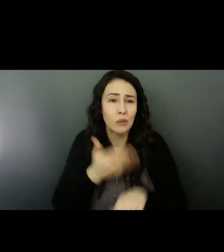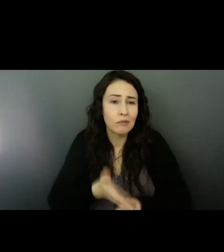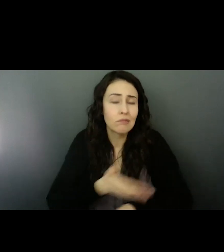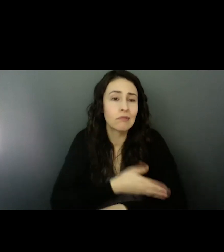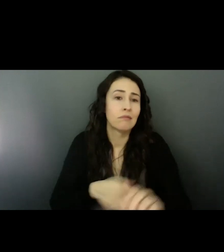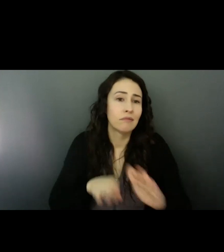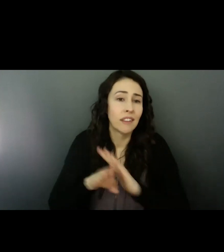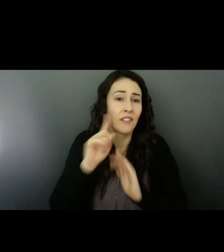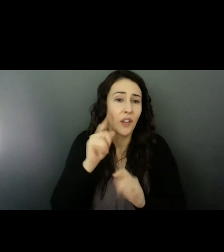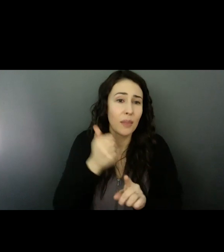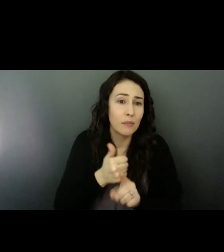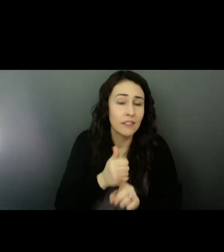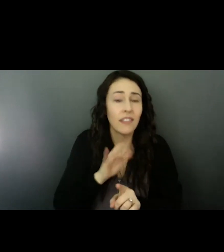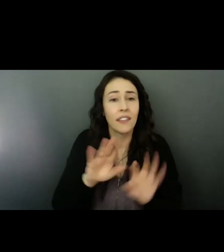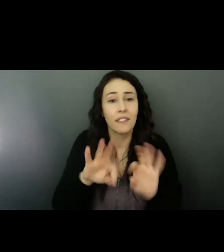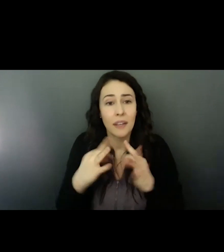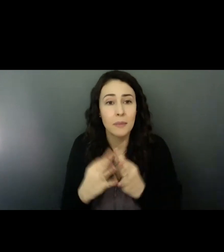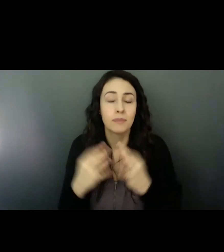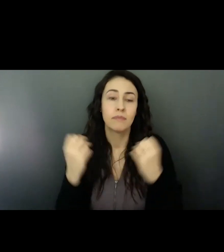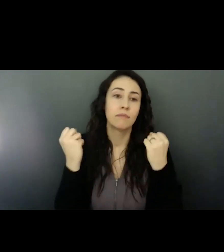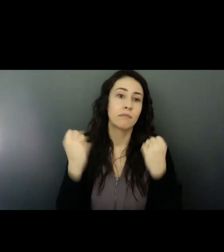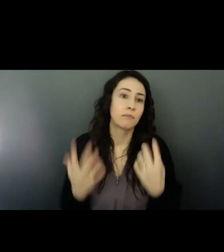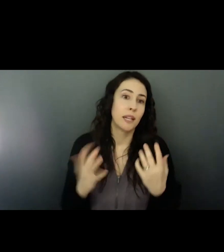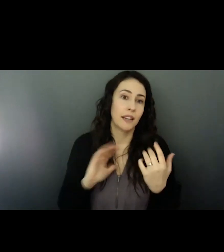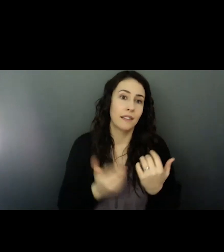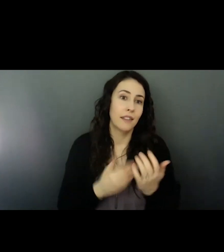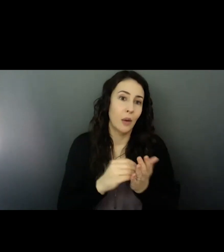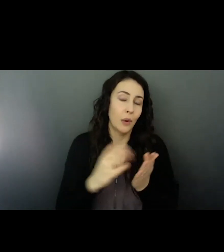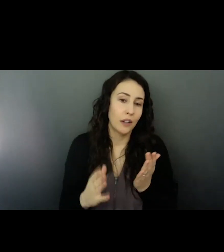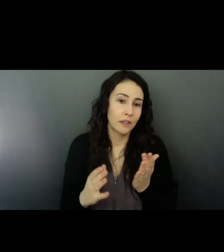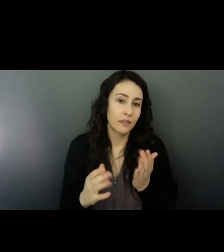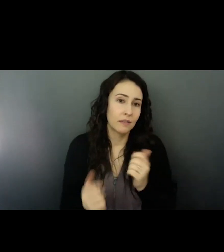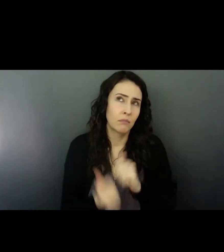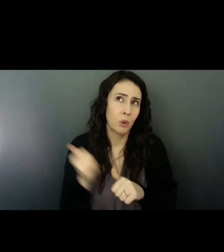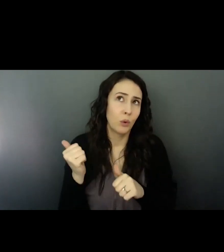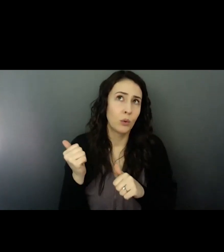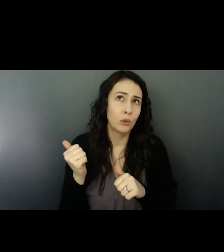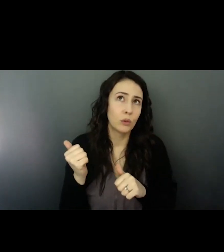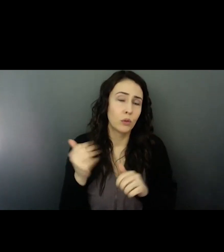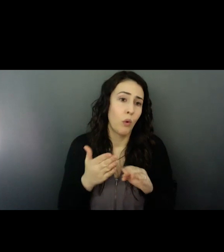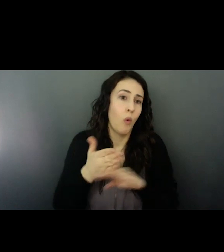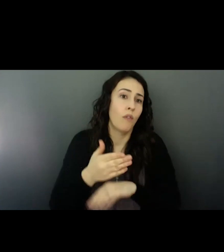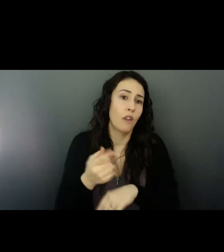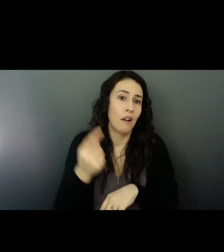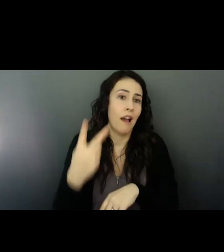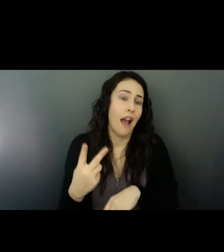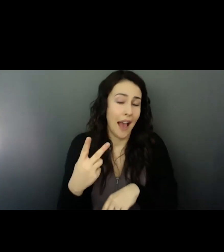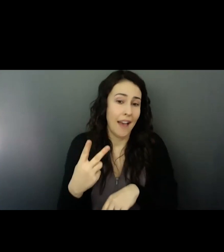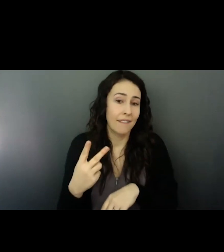themselves and their families. Many of our learners, the majority, well over half, are first generation as